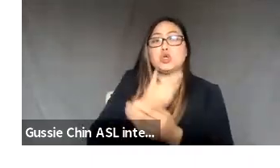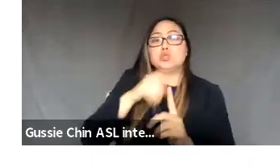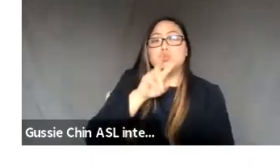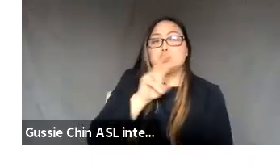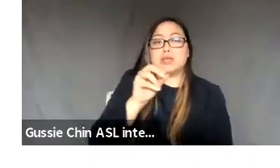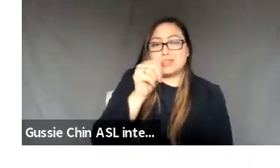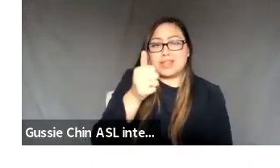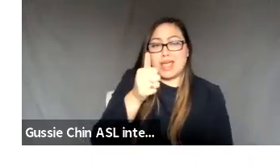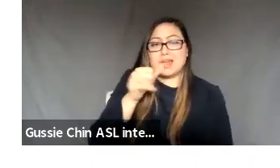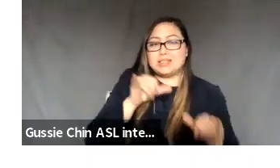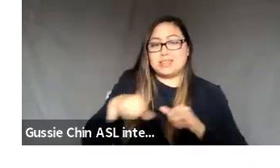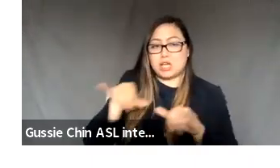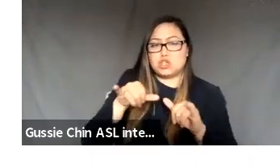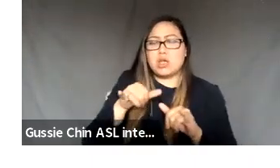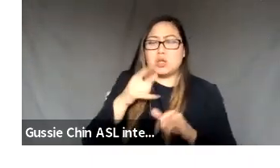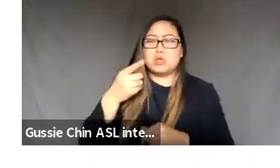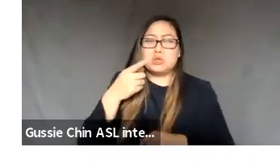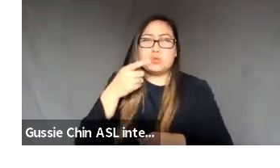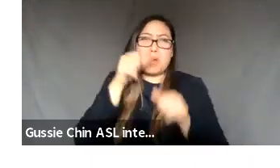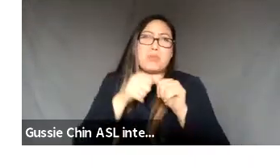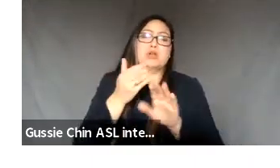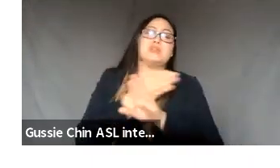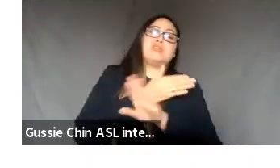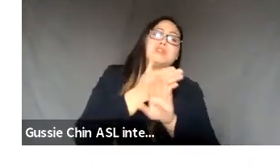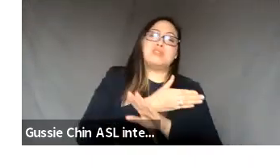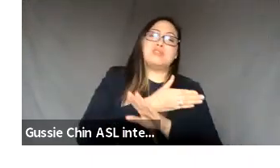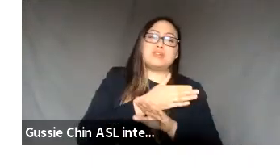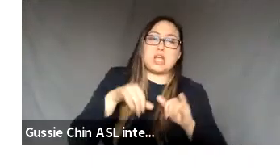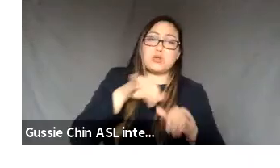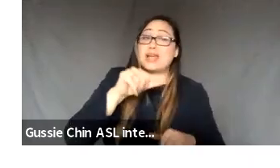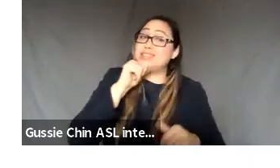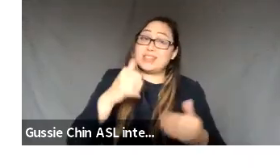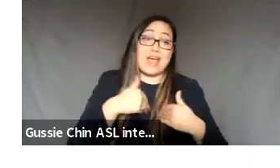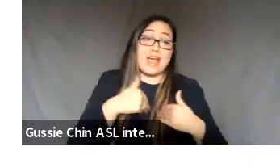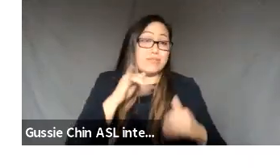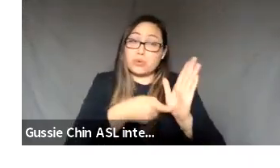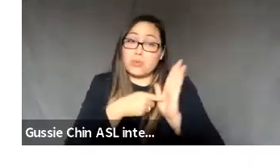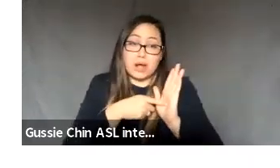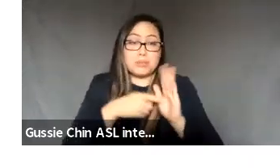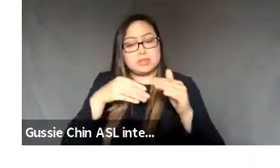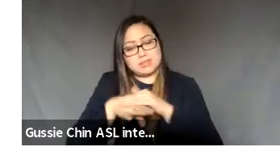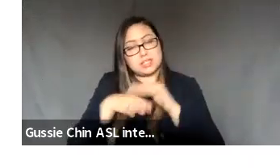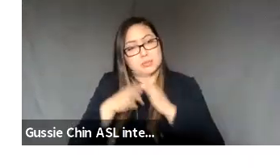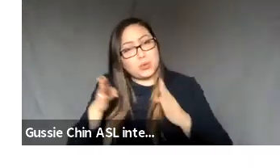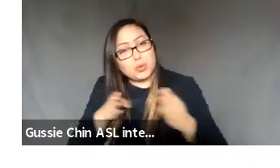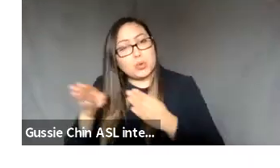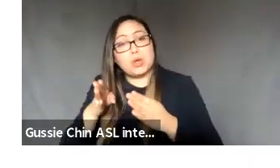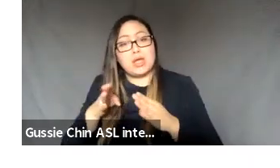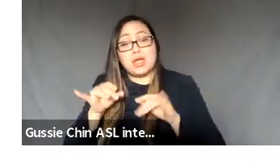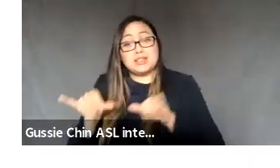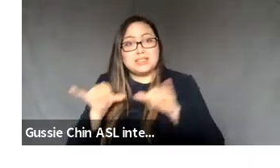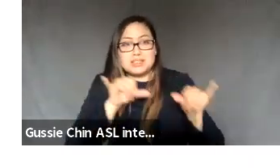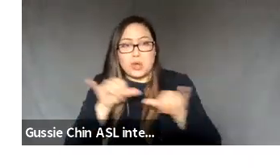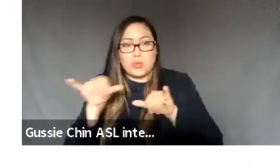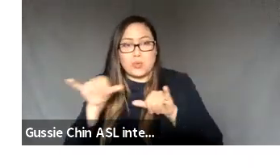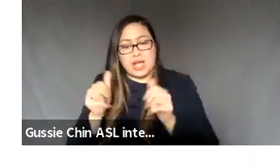earlier standard, and you may have some older facilities that didn't have this requirement that the accessible route coincide